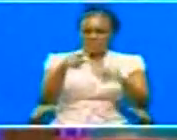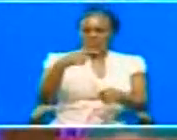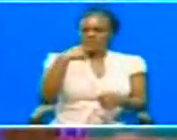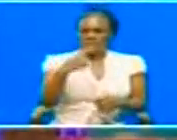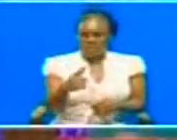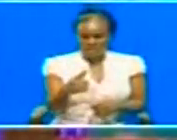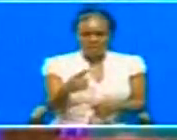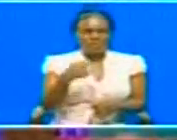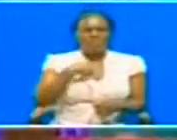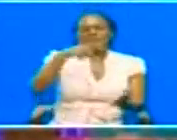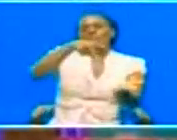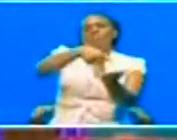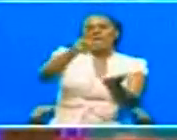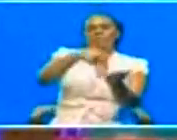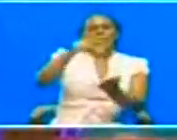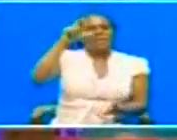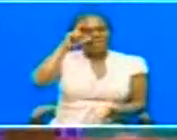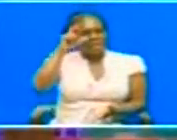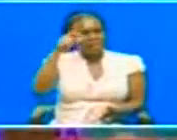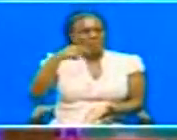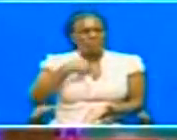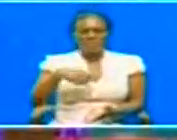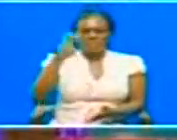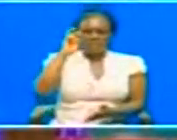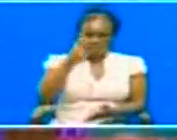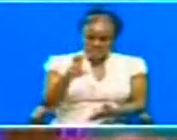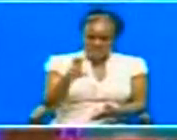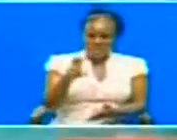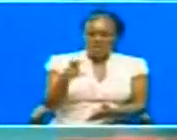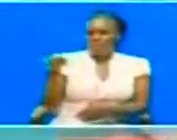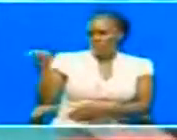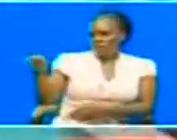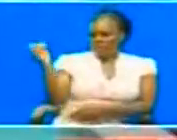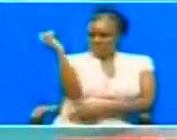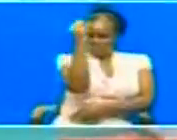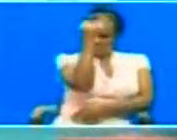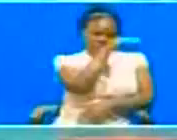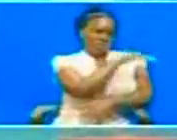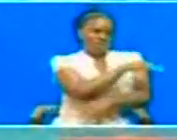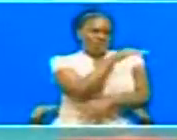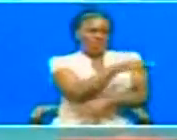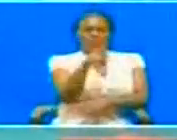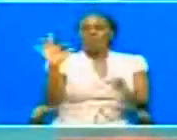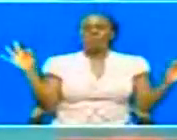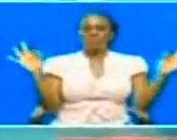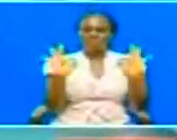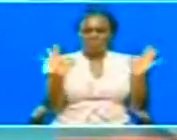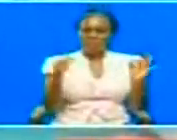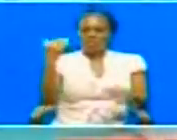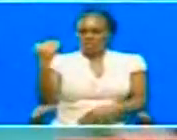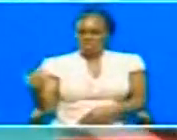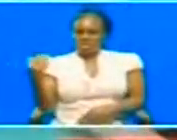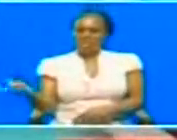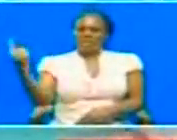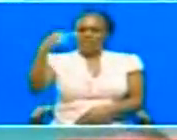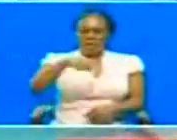Dr. Choksi, I will pay for the glasses. Because I could have seen them from morning to evening. If people who come, you will be surprised, Jeff, that children come